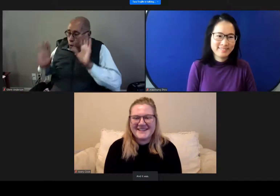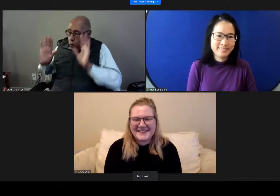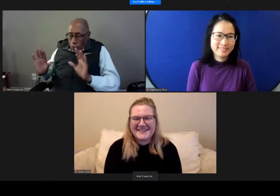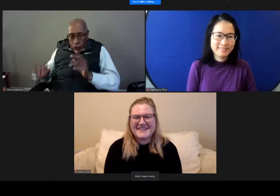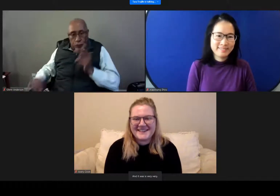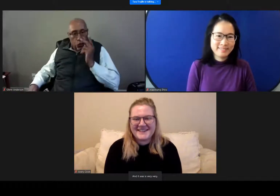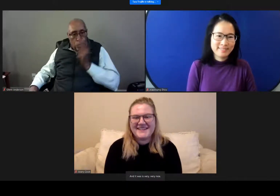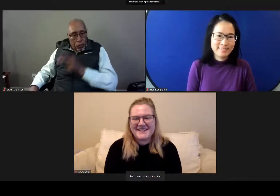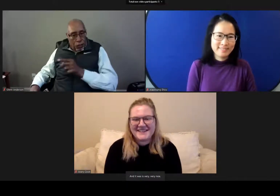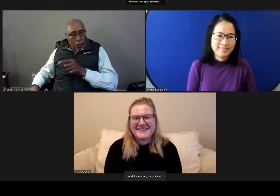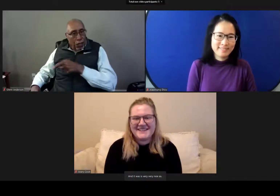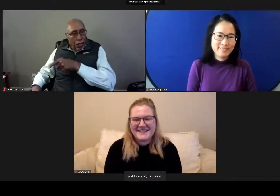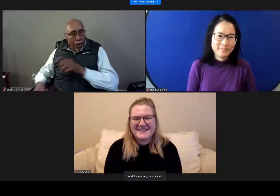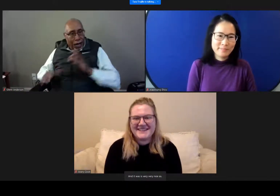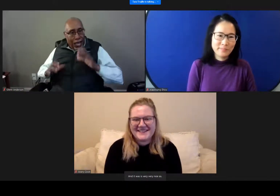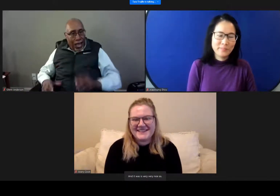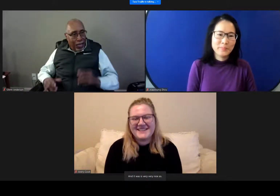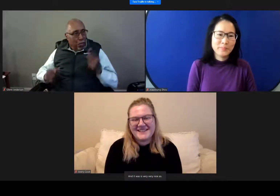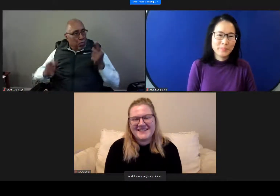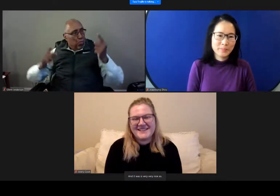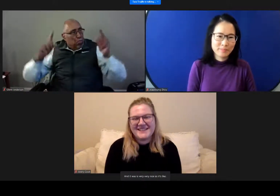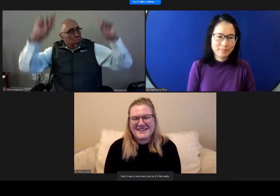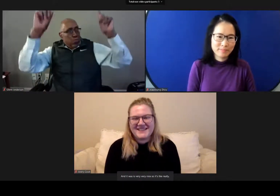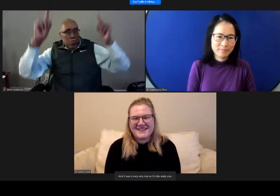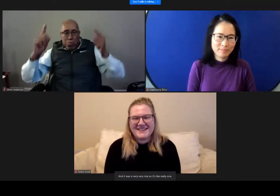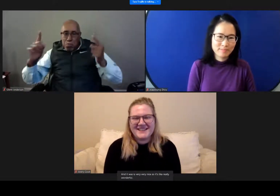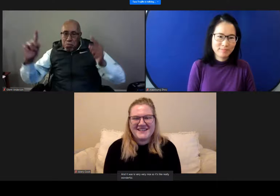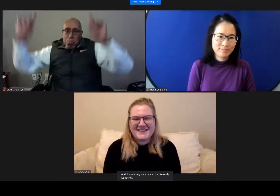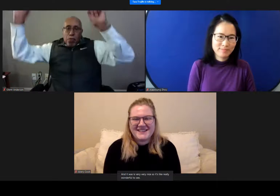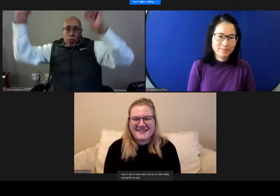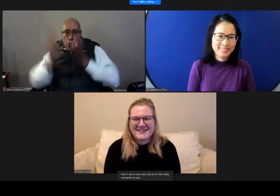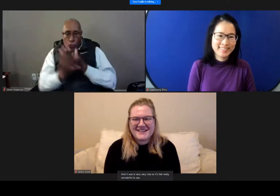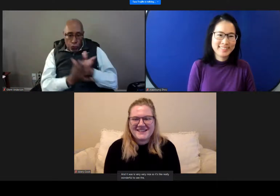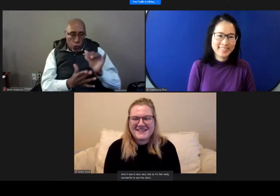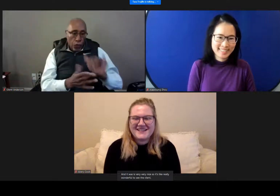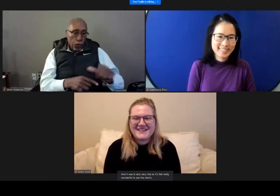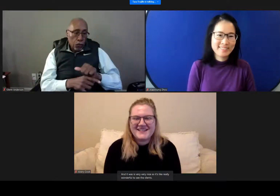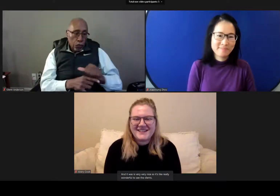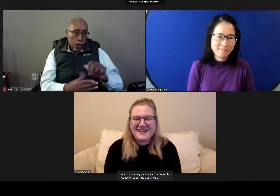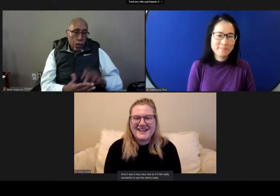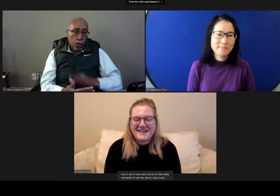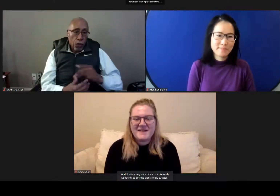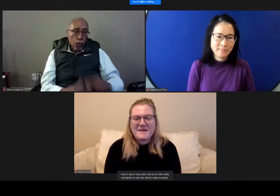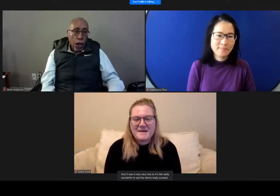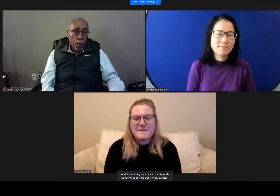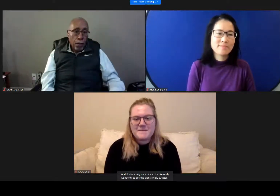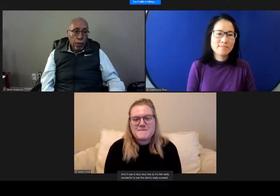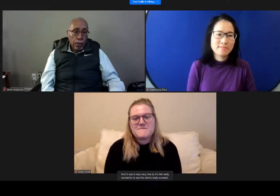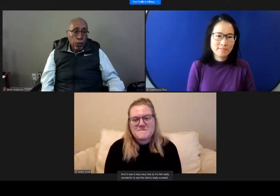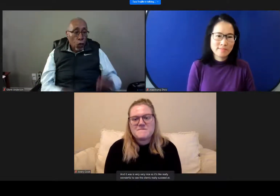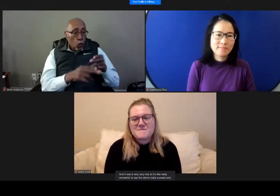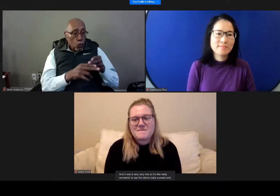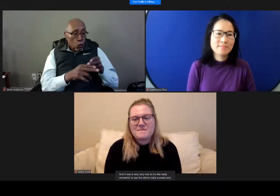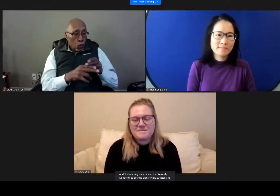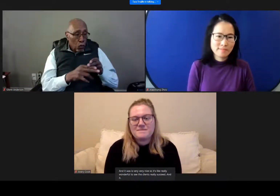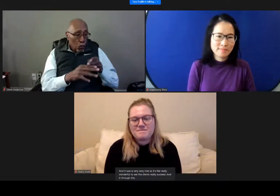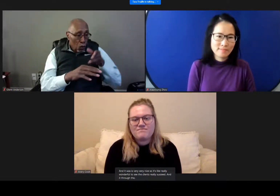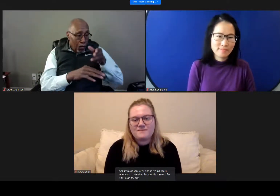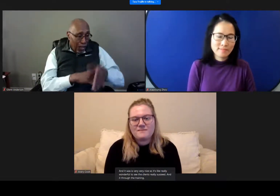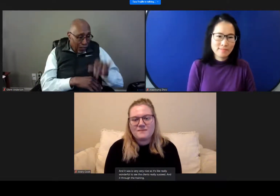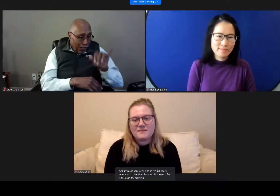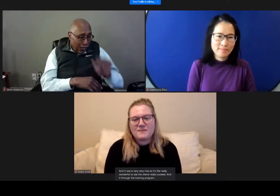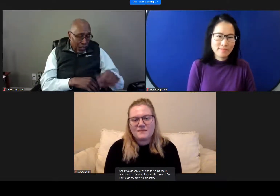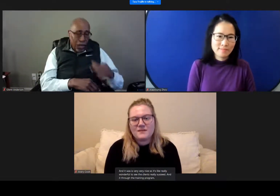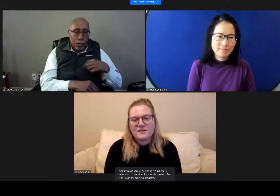very, very nice. So it was like really wonderful to see the clients really succeed and through the training